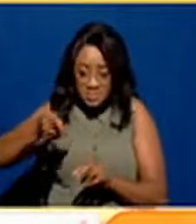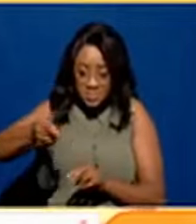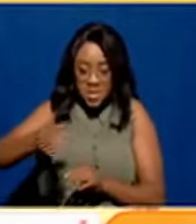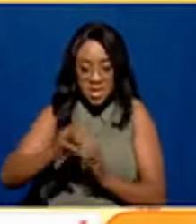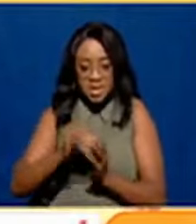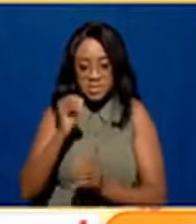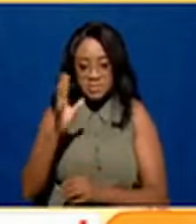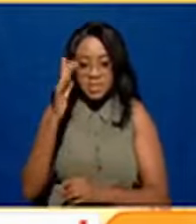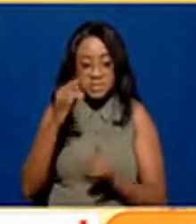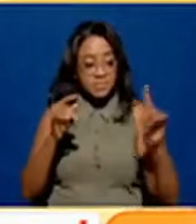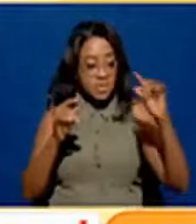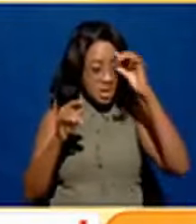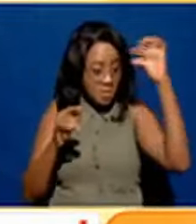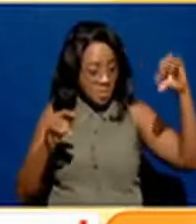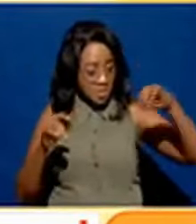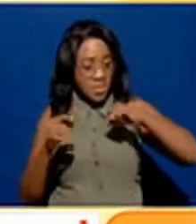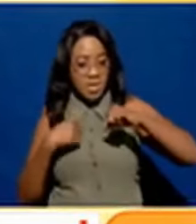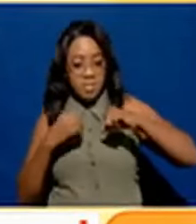they have refused to pay for me.